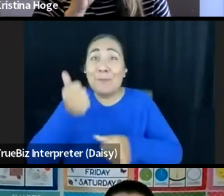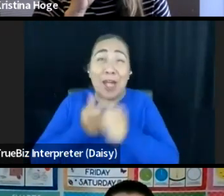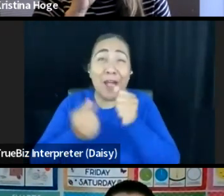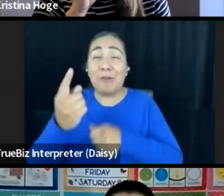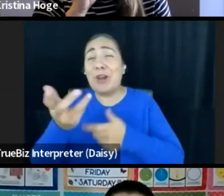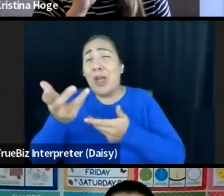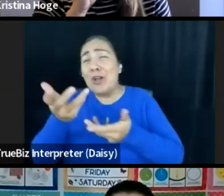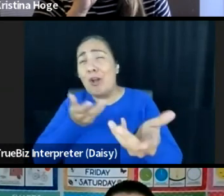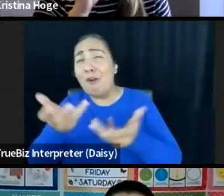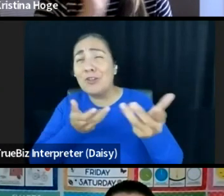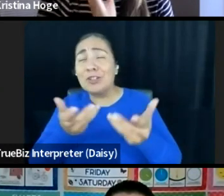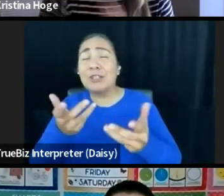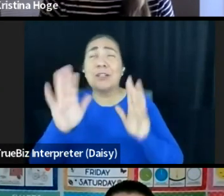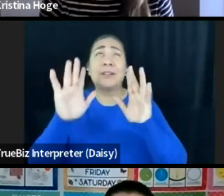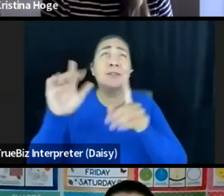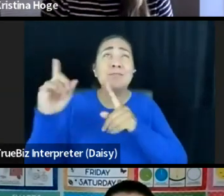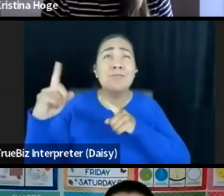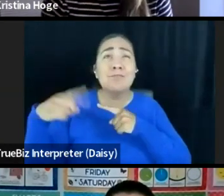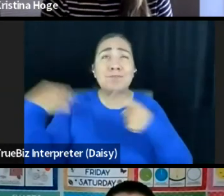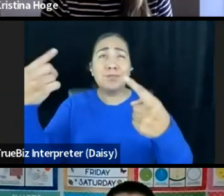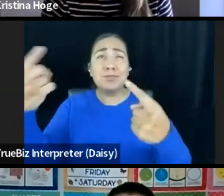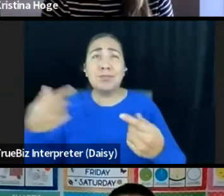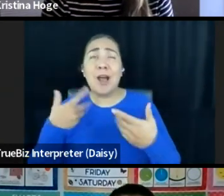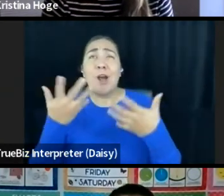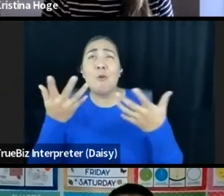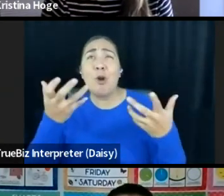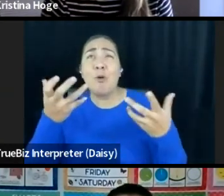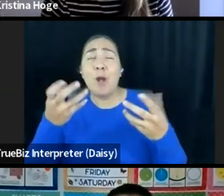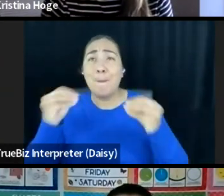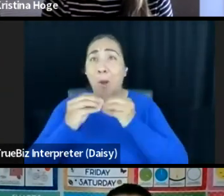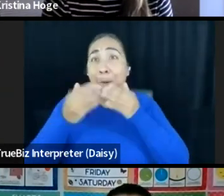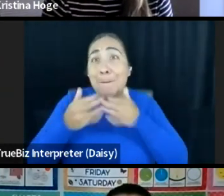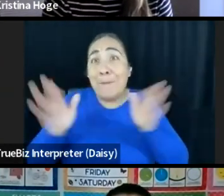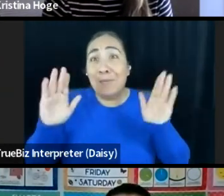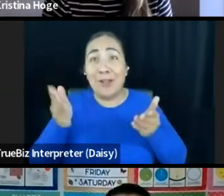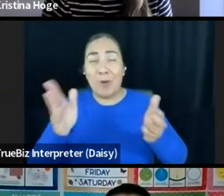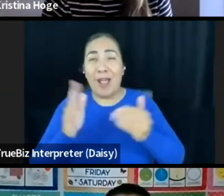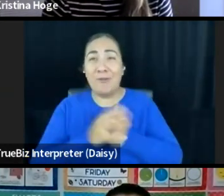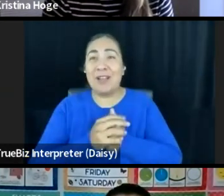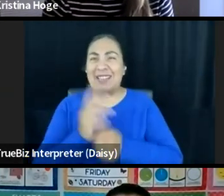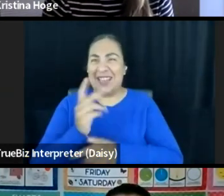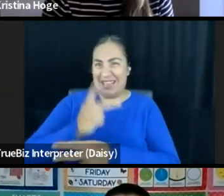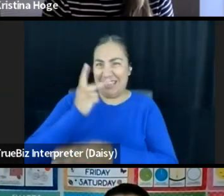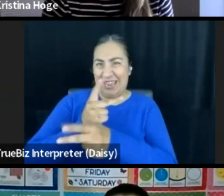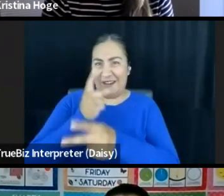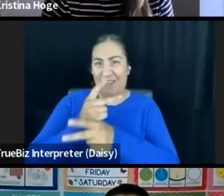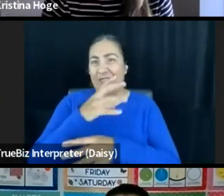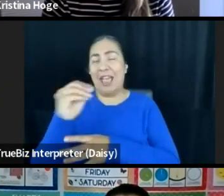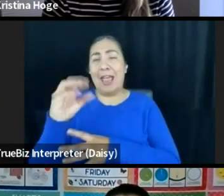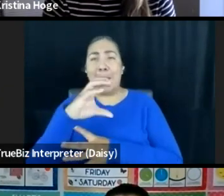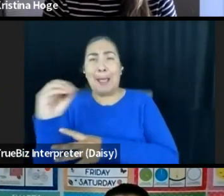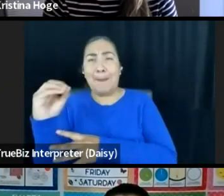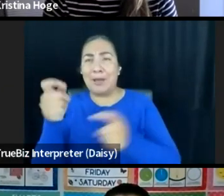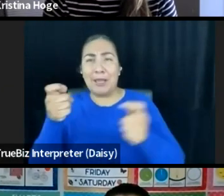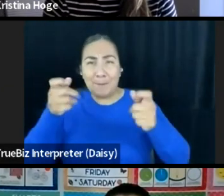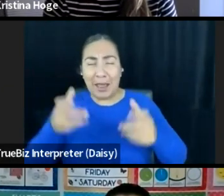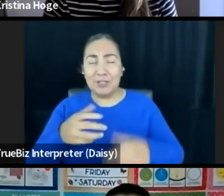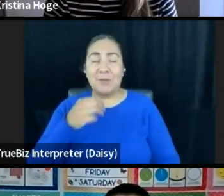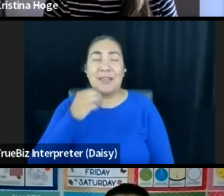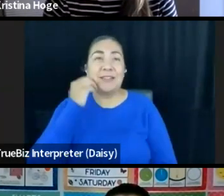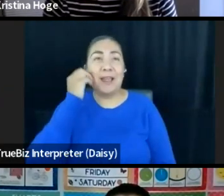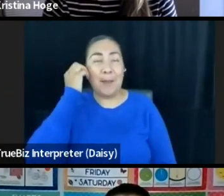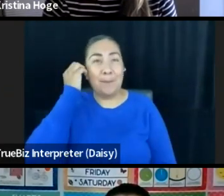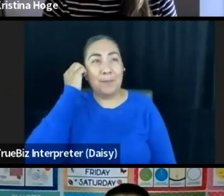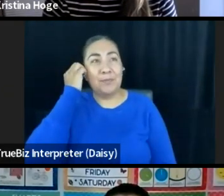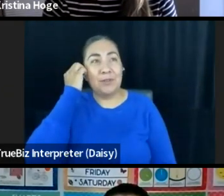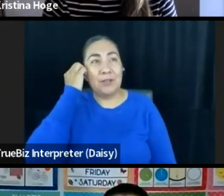have for a very long time in a more public way, which is the conversation of caregiving and company management. And there